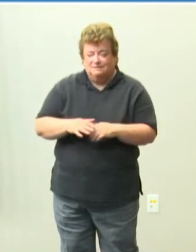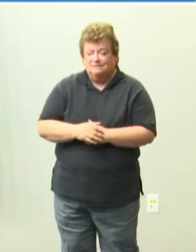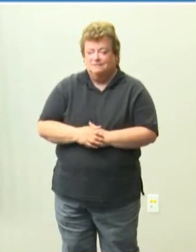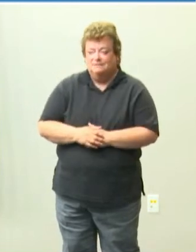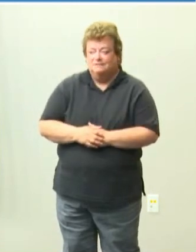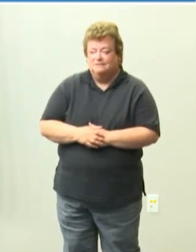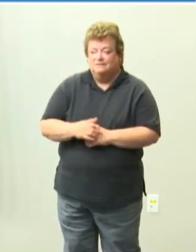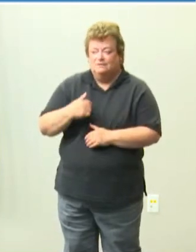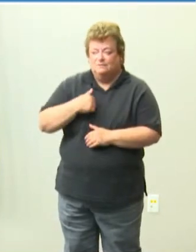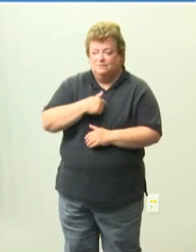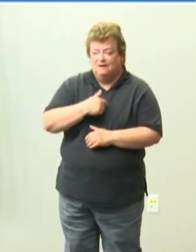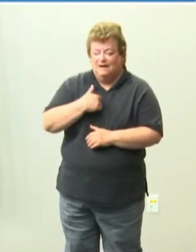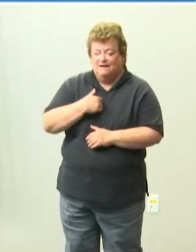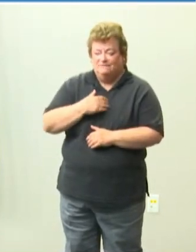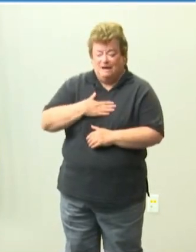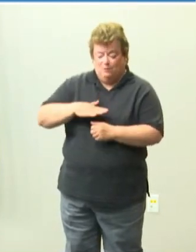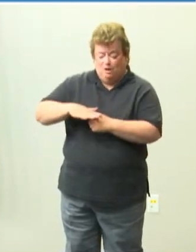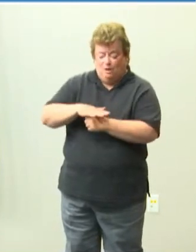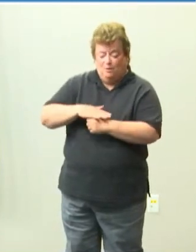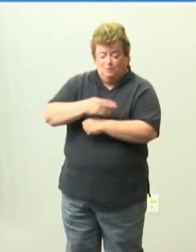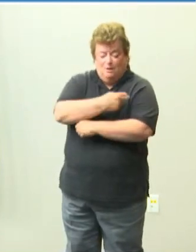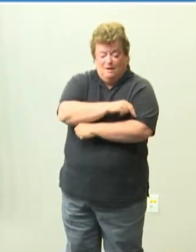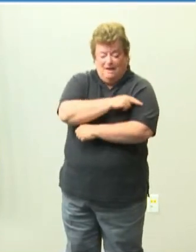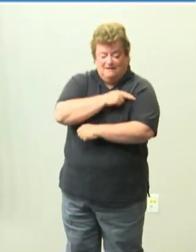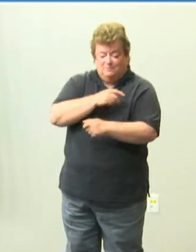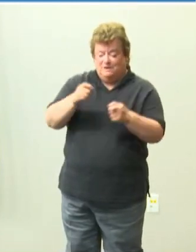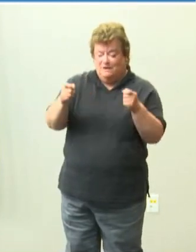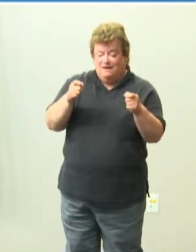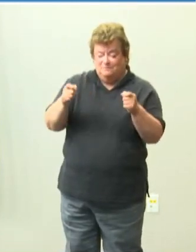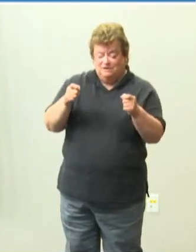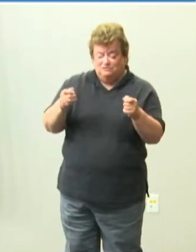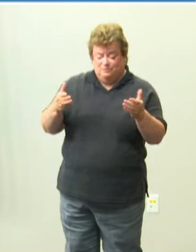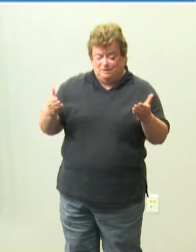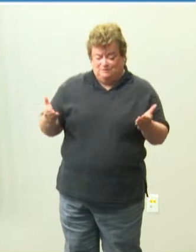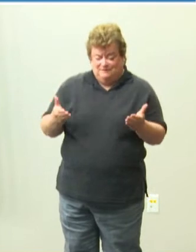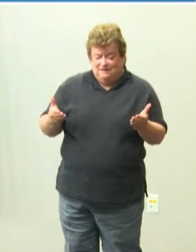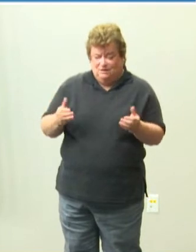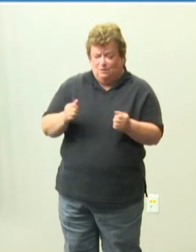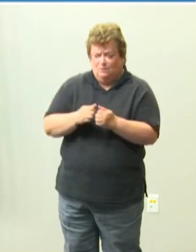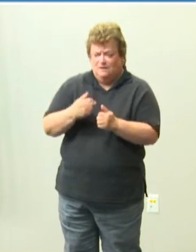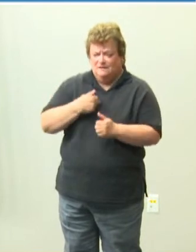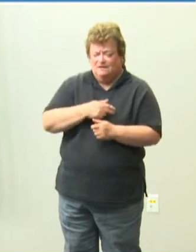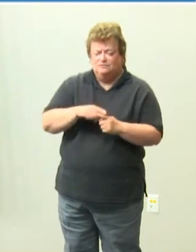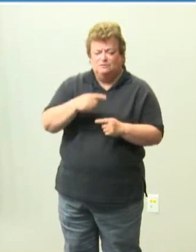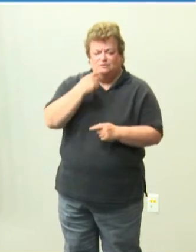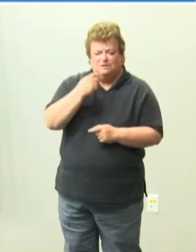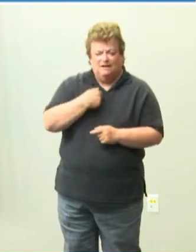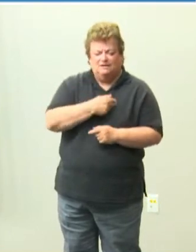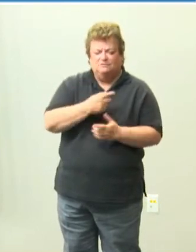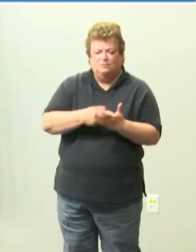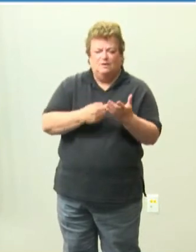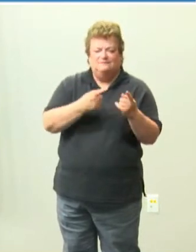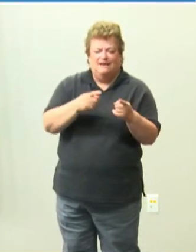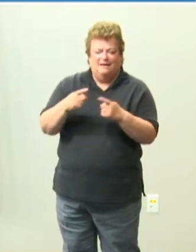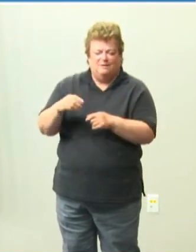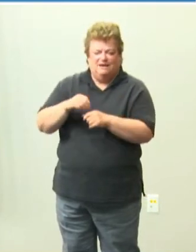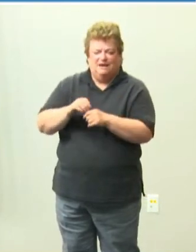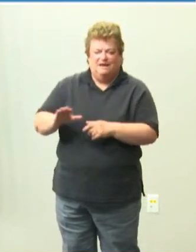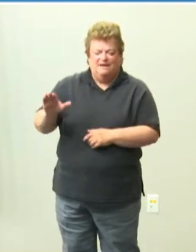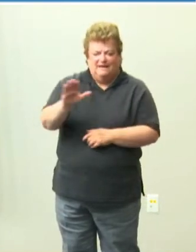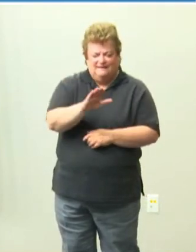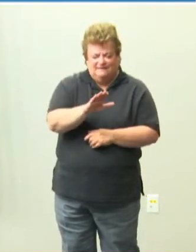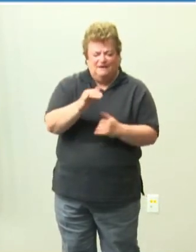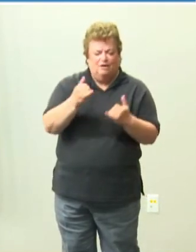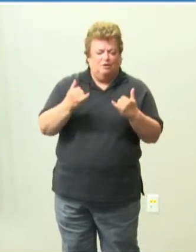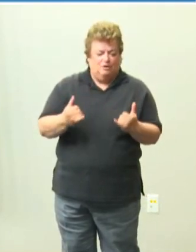have our local hospital administrators here with us to tell us what's happening in their situation, their